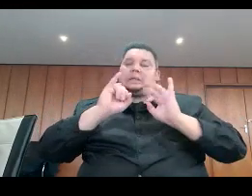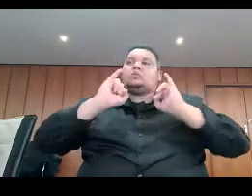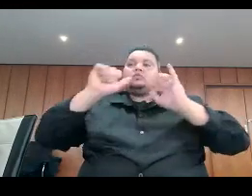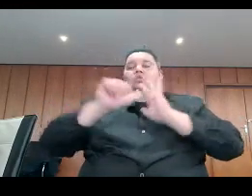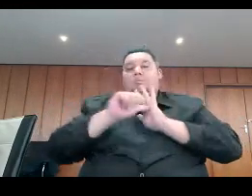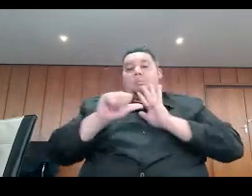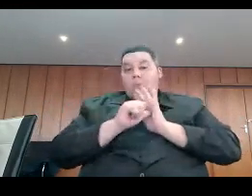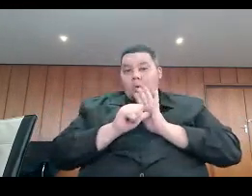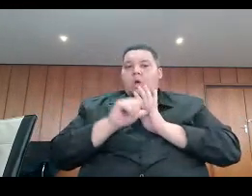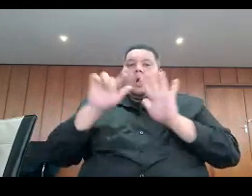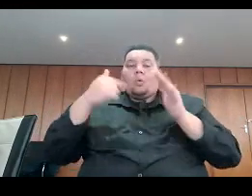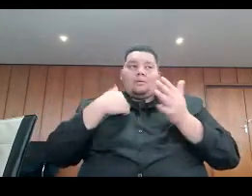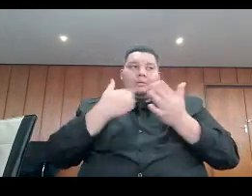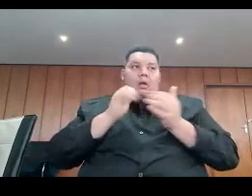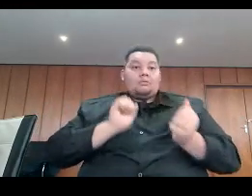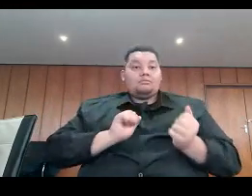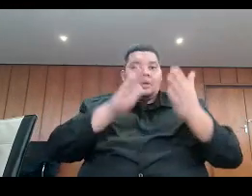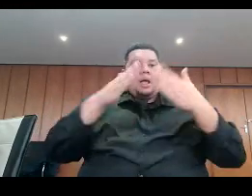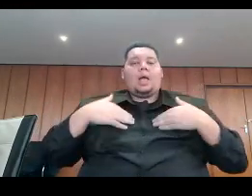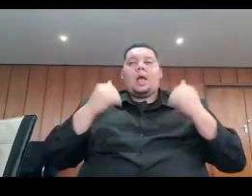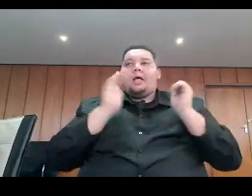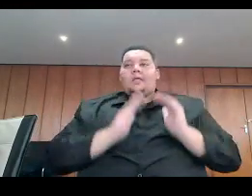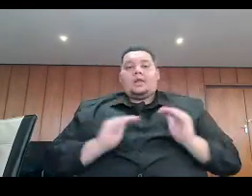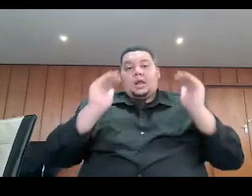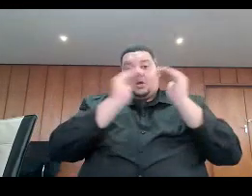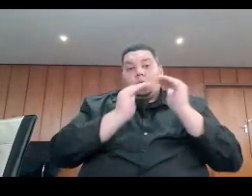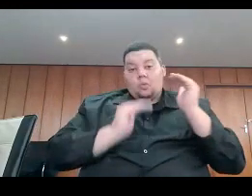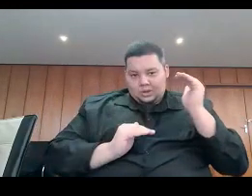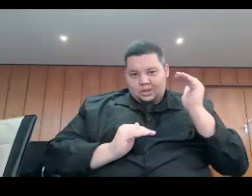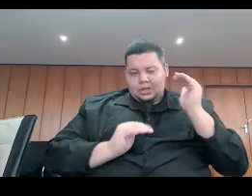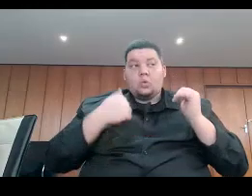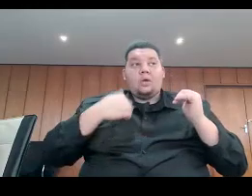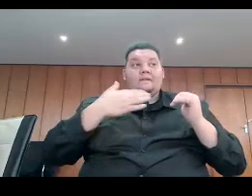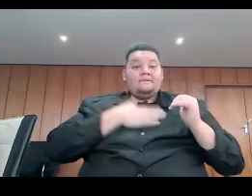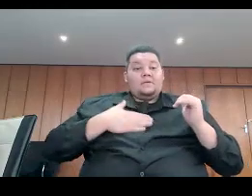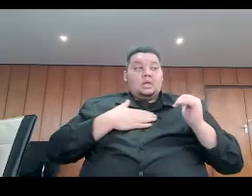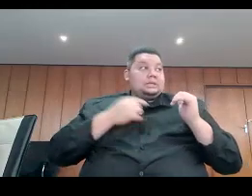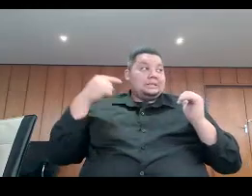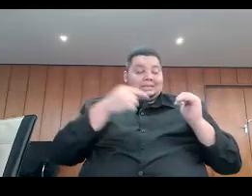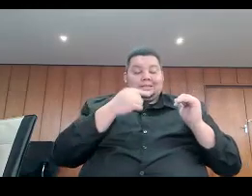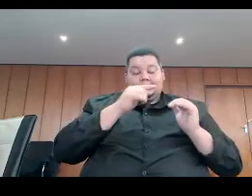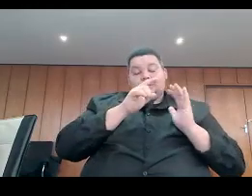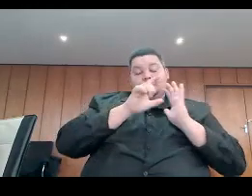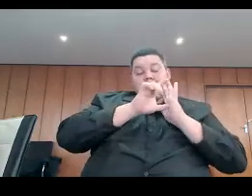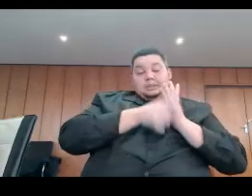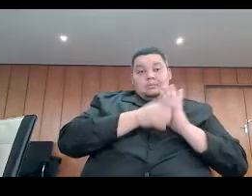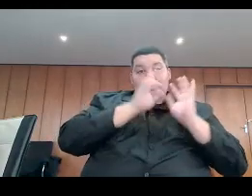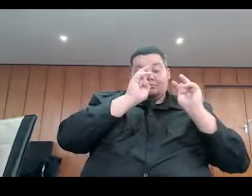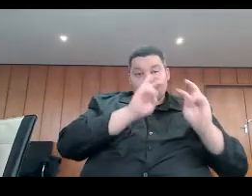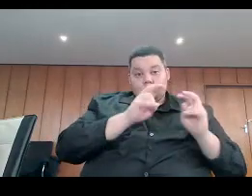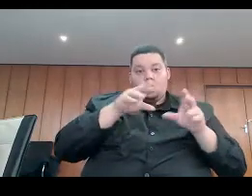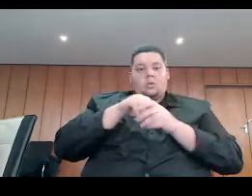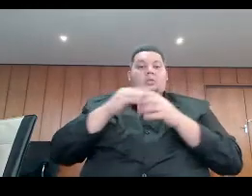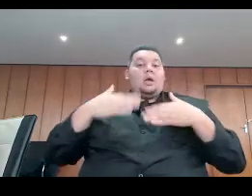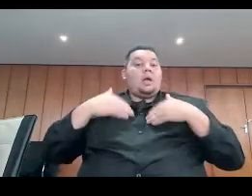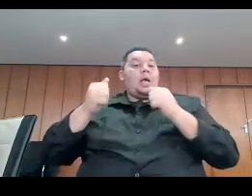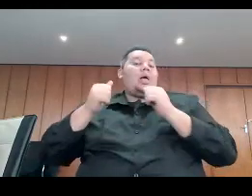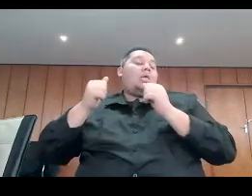essential for addressing health inequities. And so we feel that if disability study engages with health